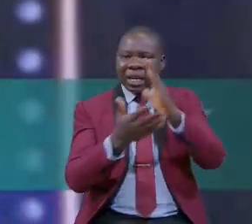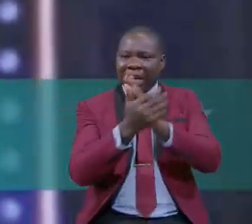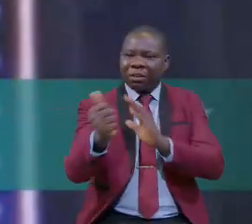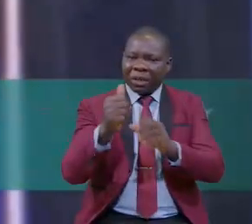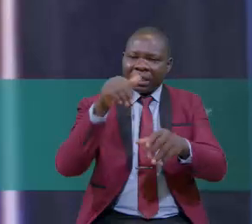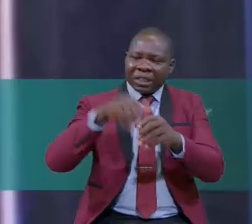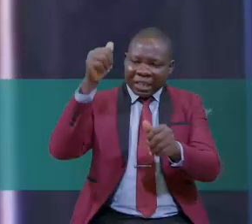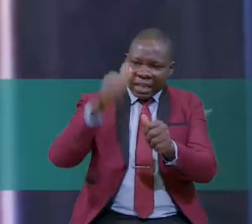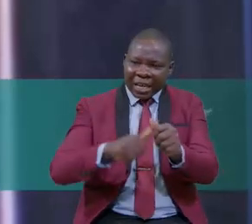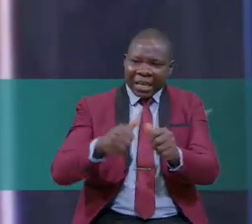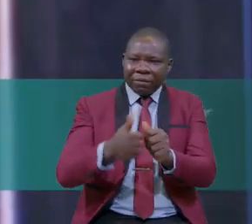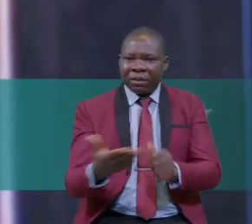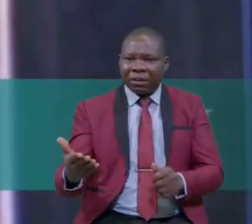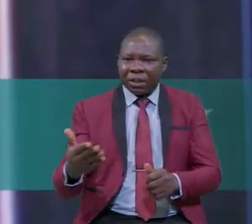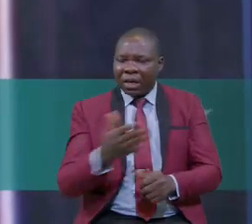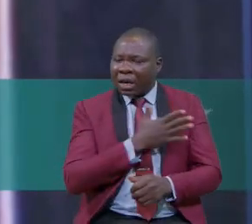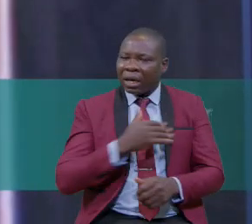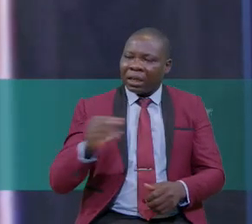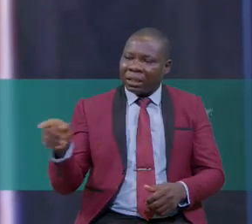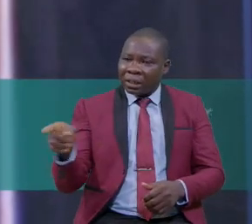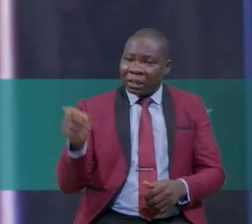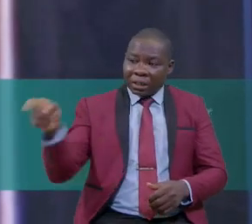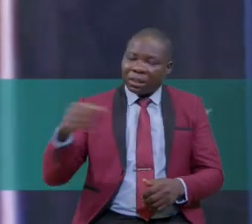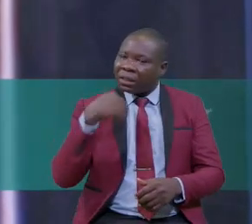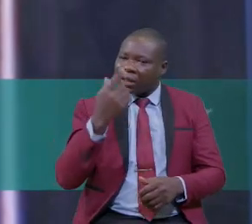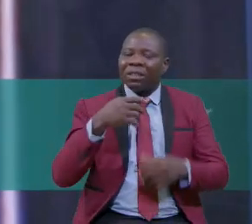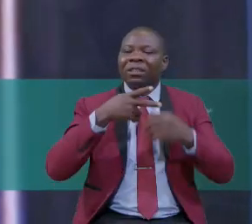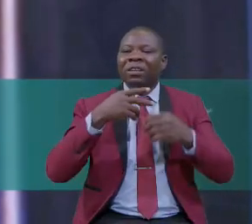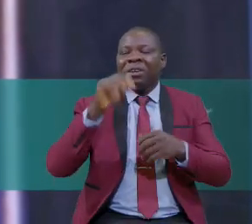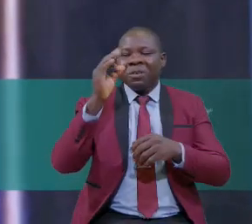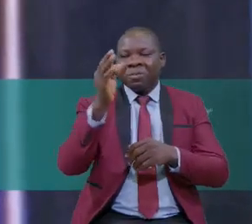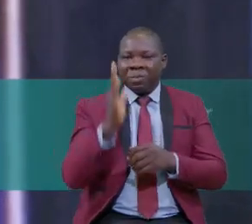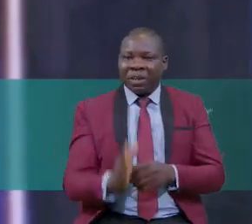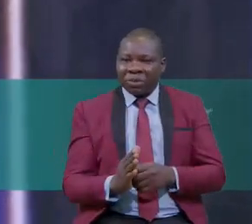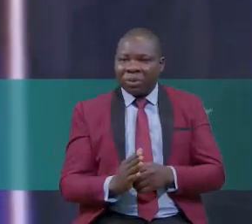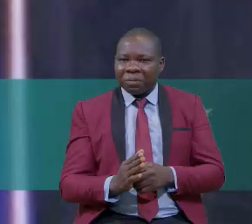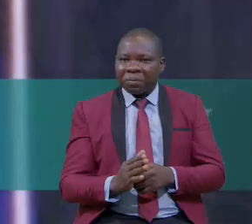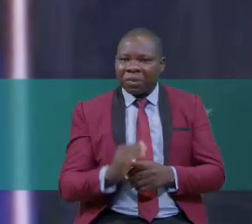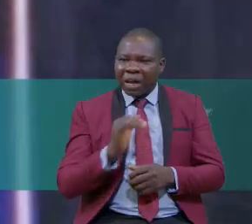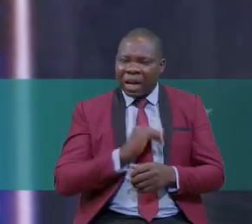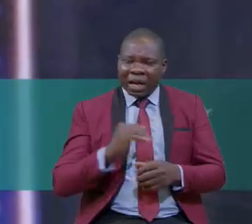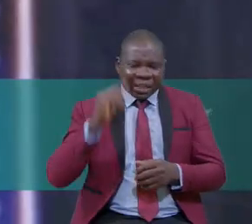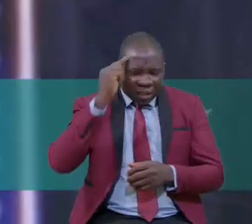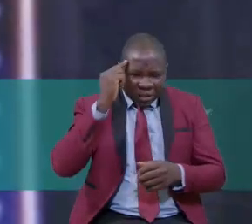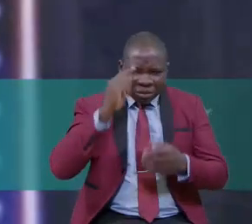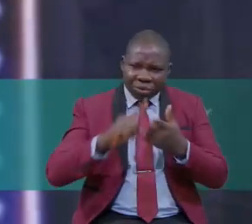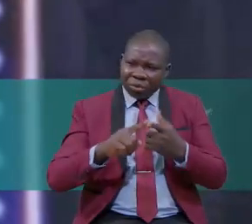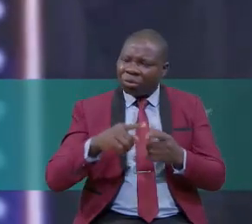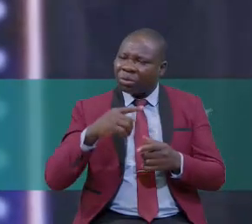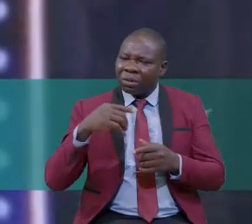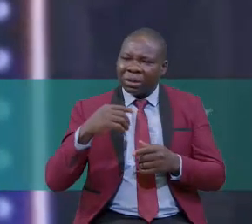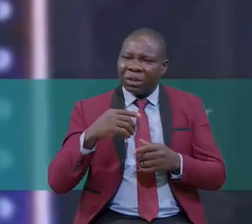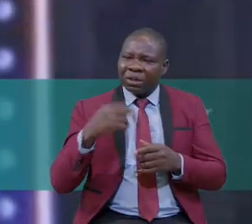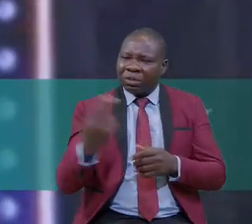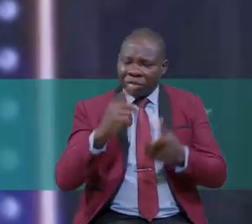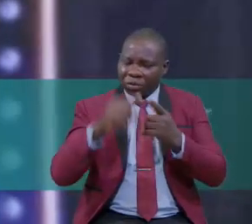used to think, jack of all trades, master of none. But you were preaching and you